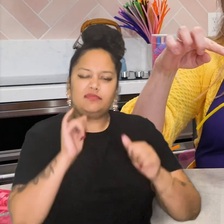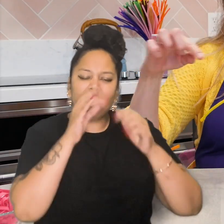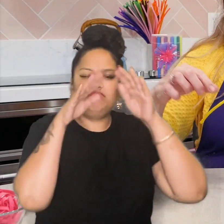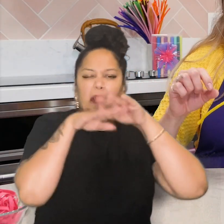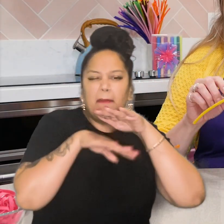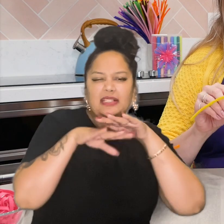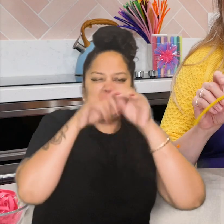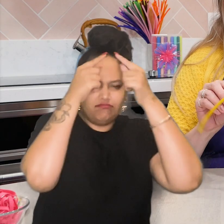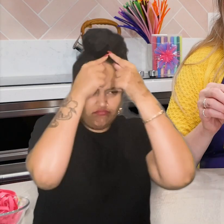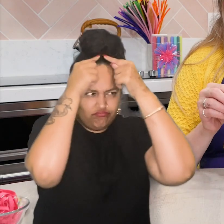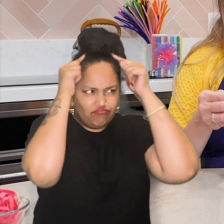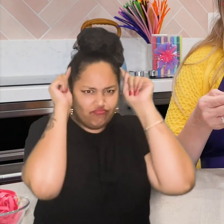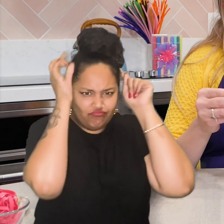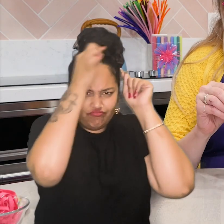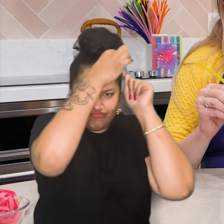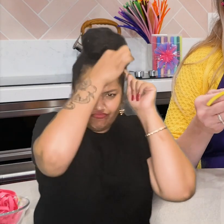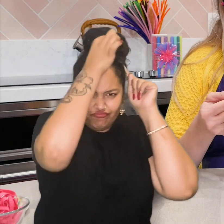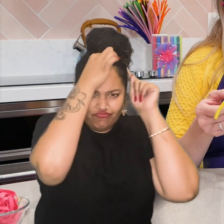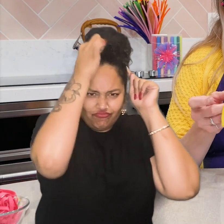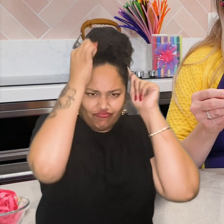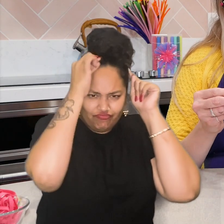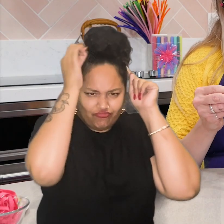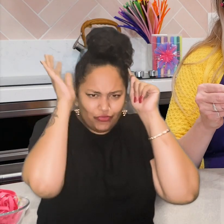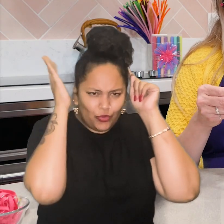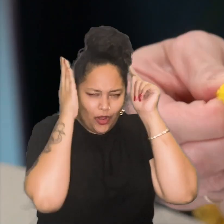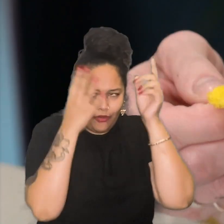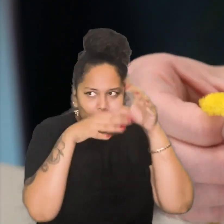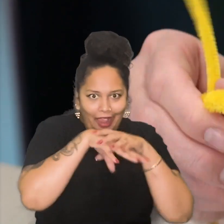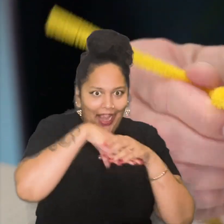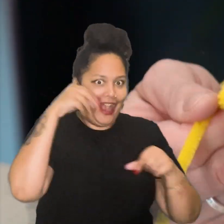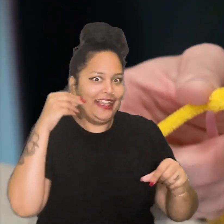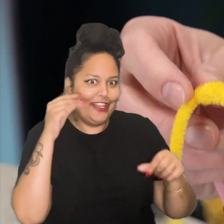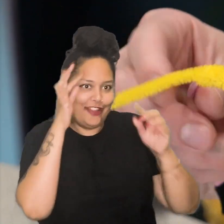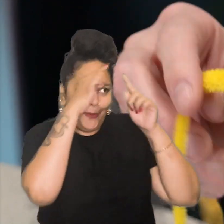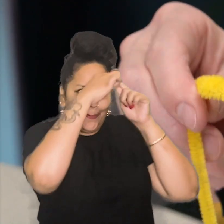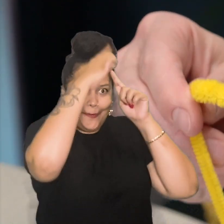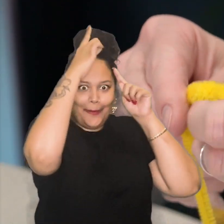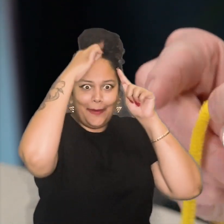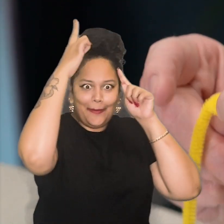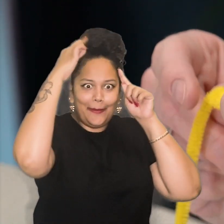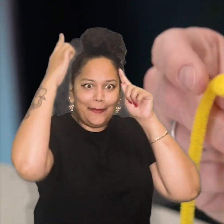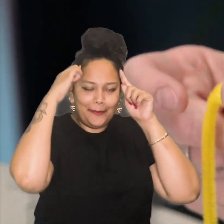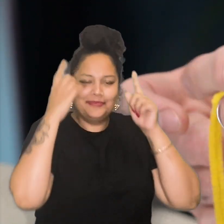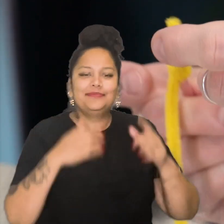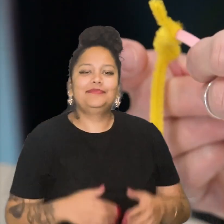So our crown will grow out of here. So just kind of